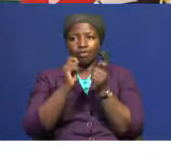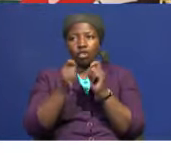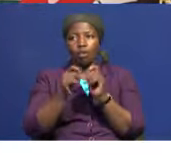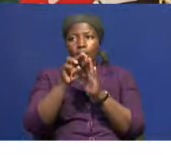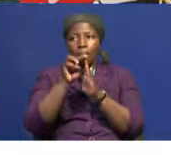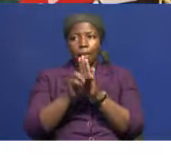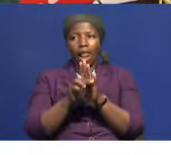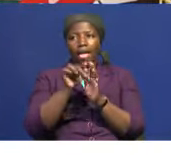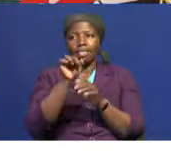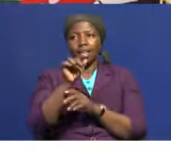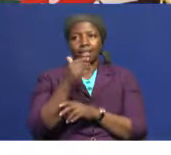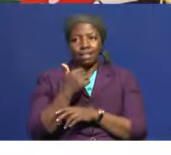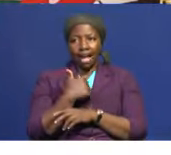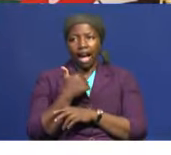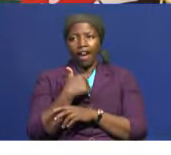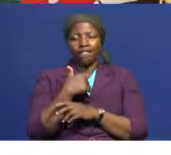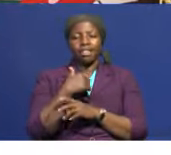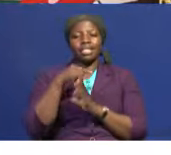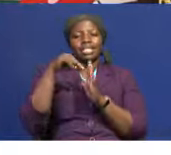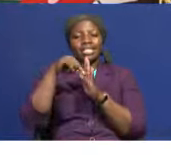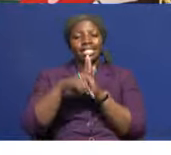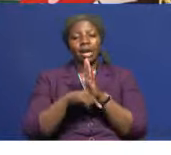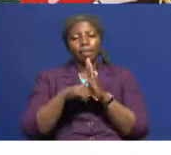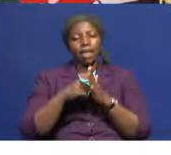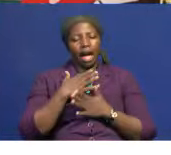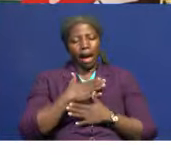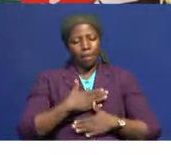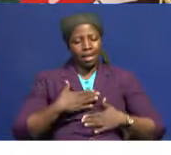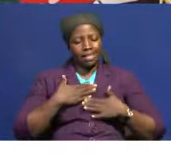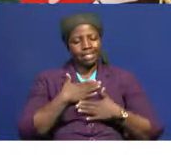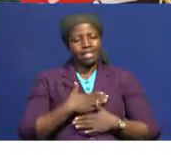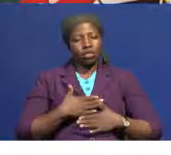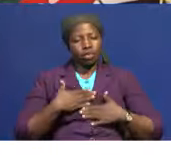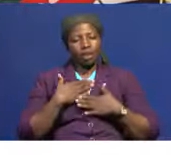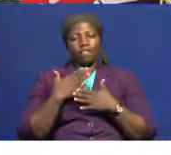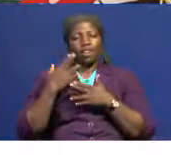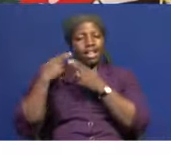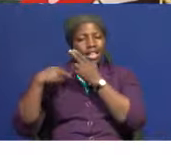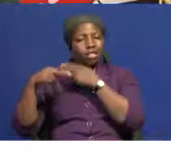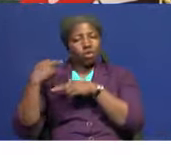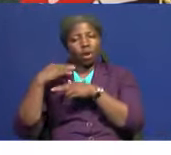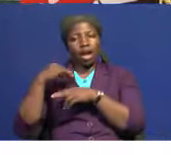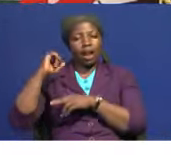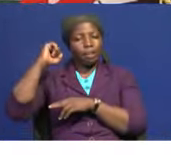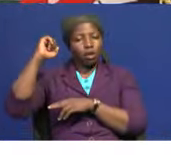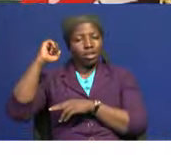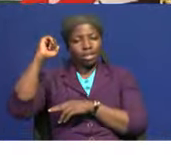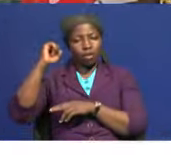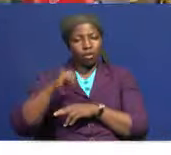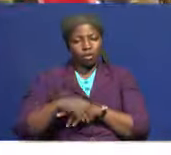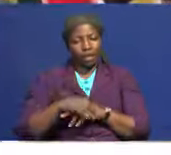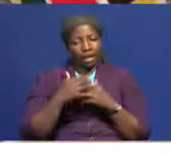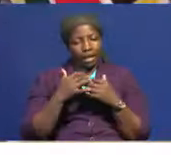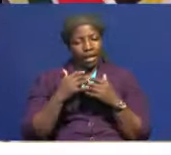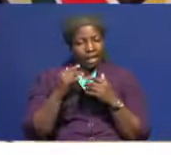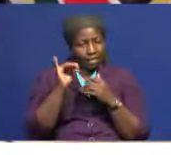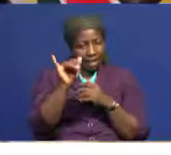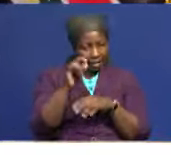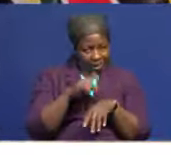underpinned by an in-depth appreciation of the historical and political context then and now.